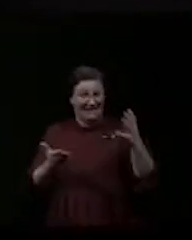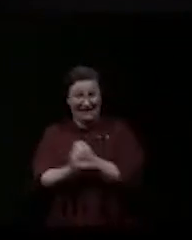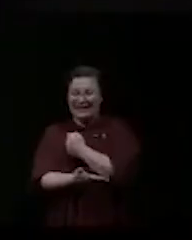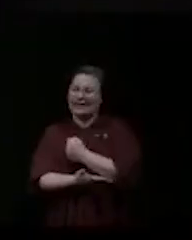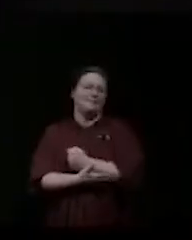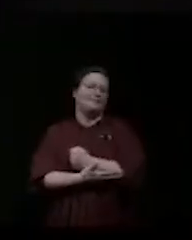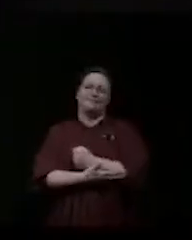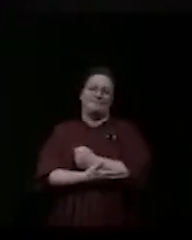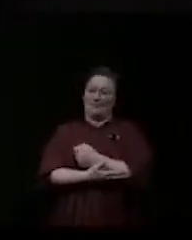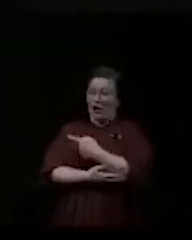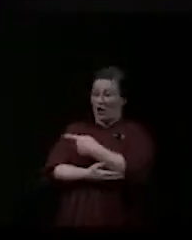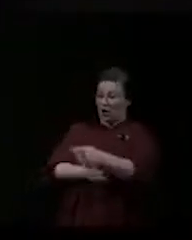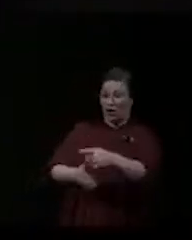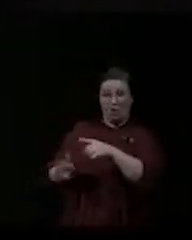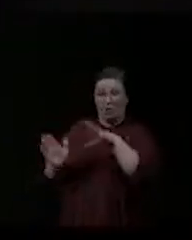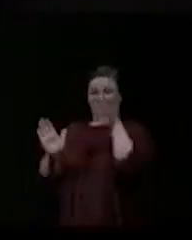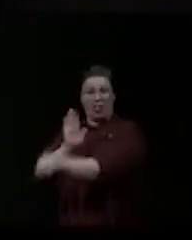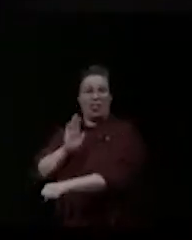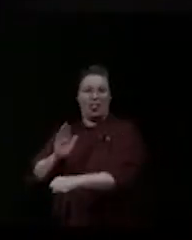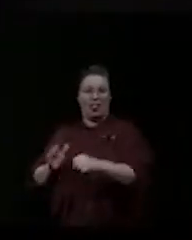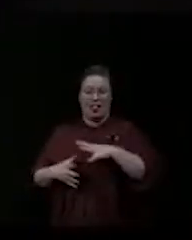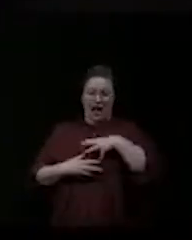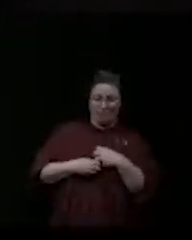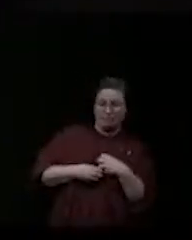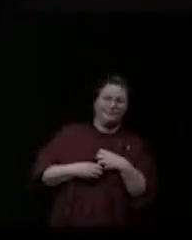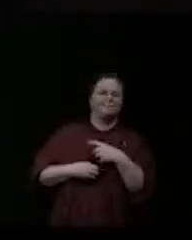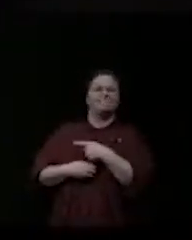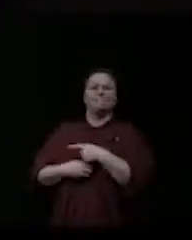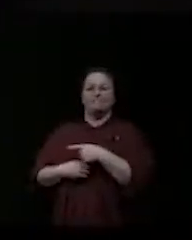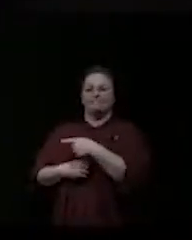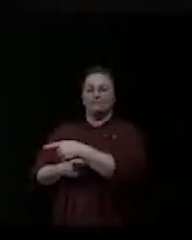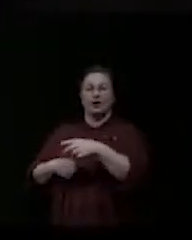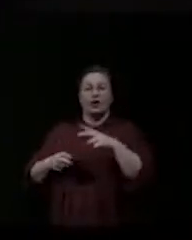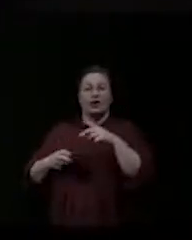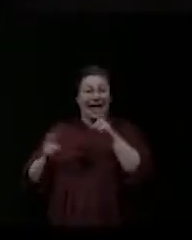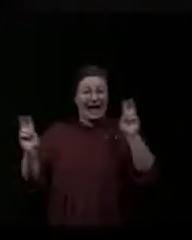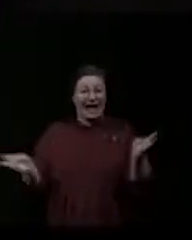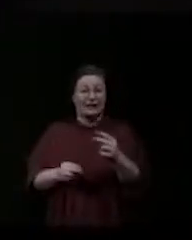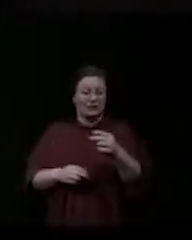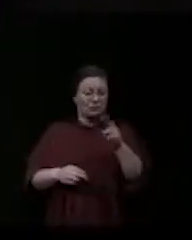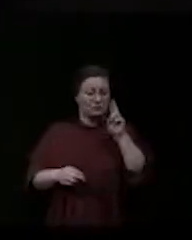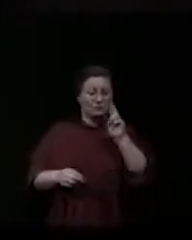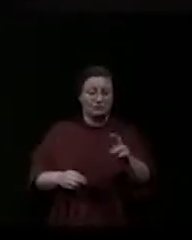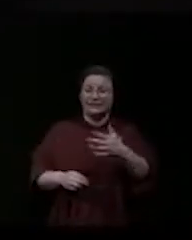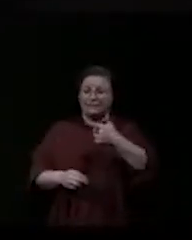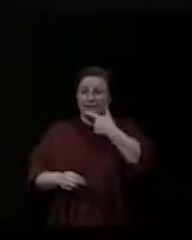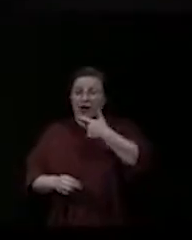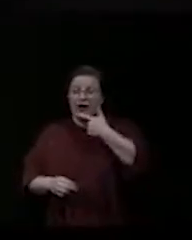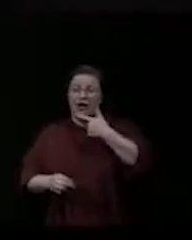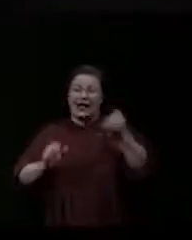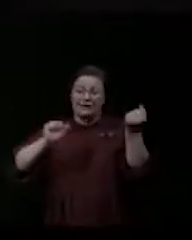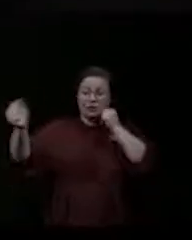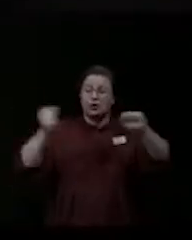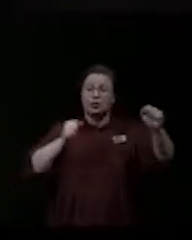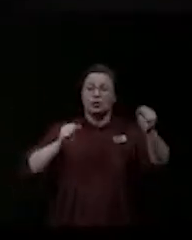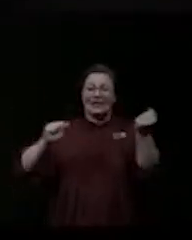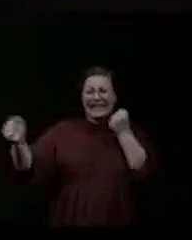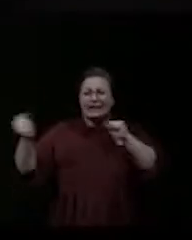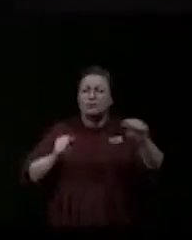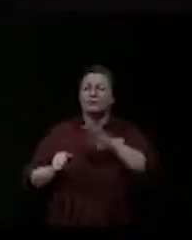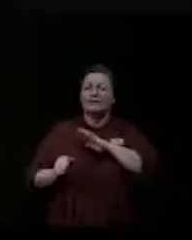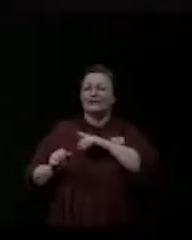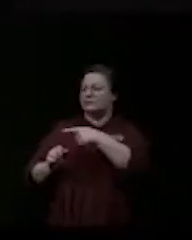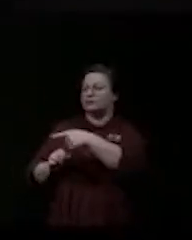in breaking their spirit, even in the face of desperation and danger. Human